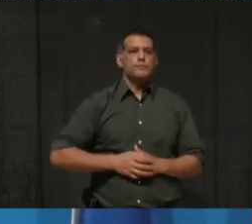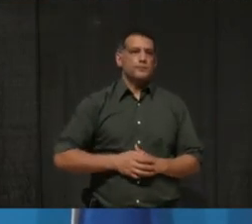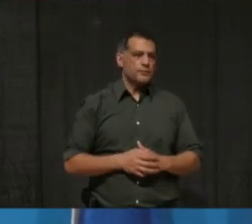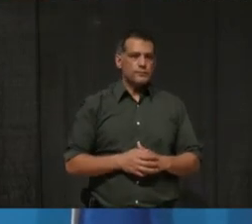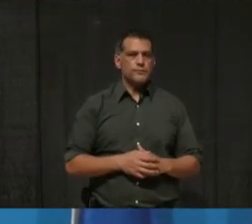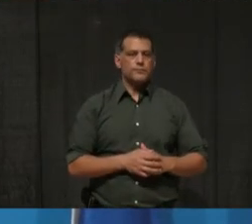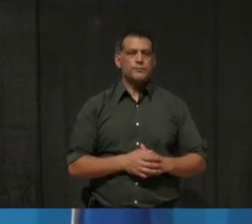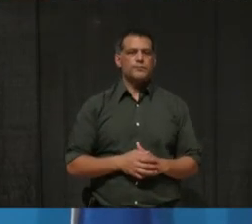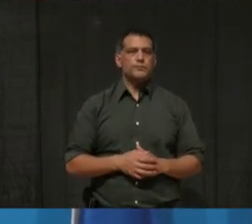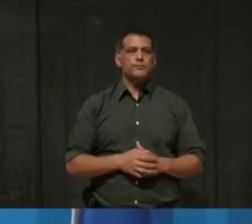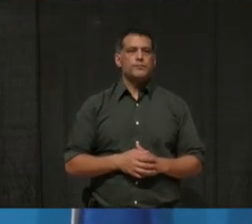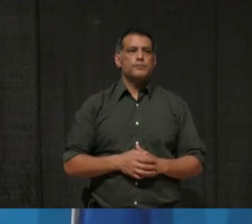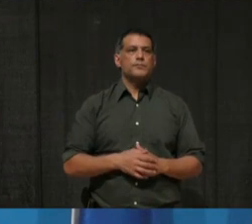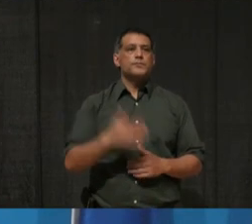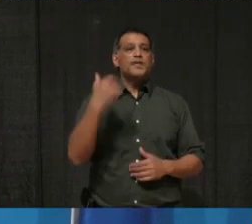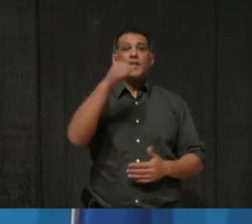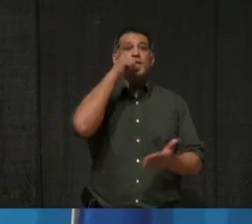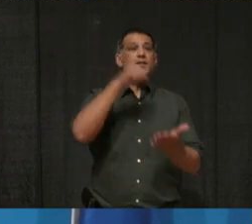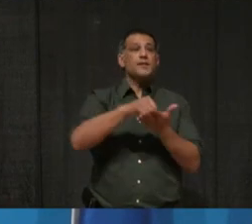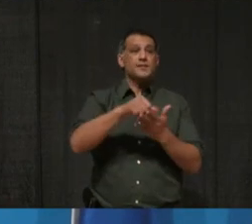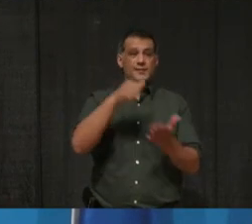Extent of the outbreak at Canada Post,